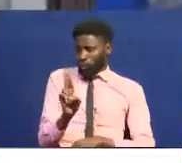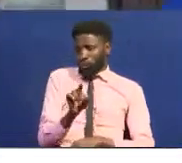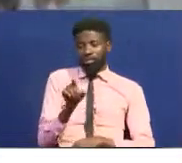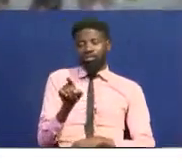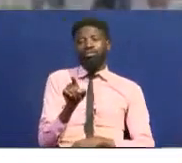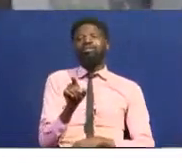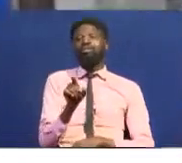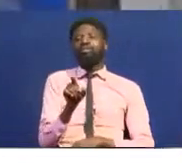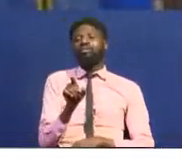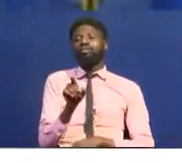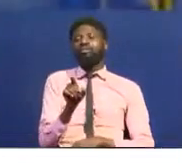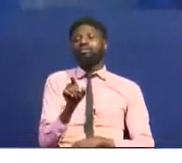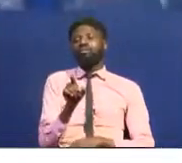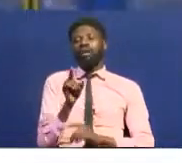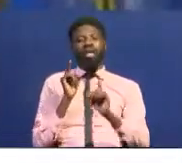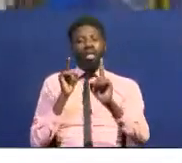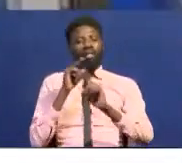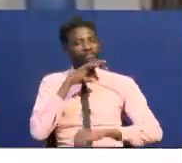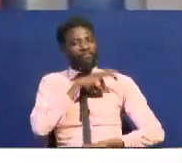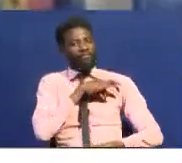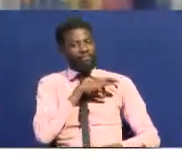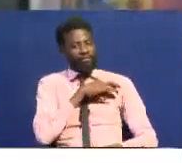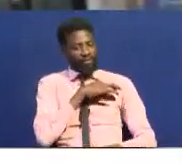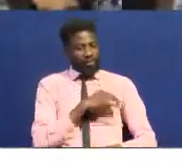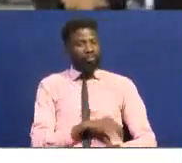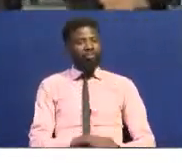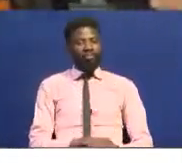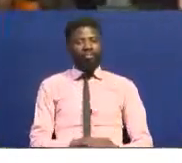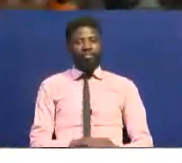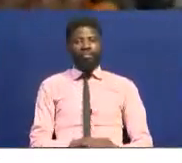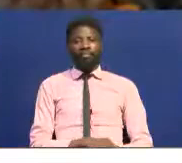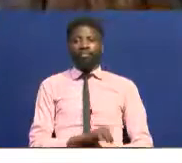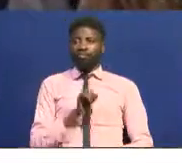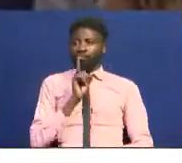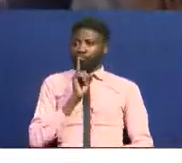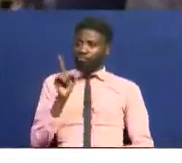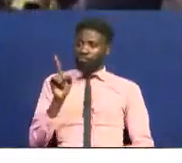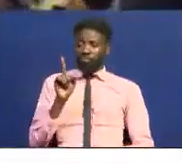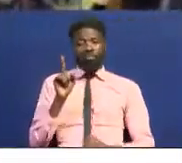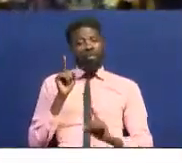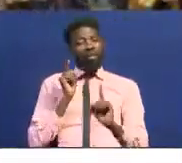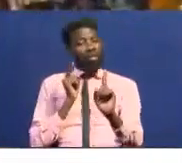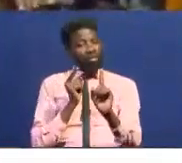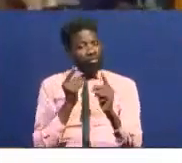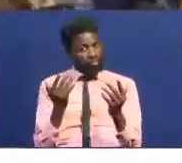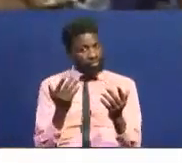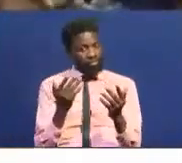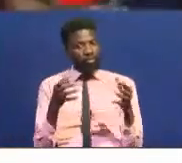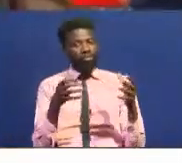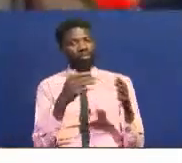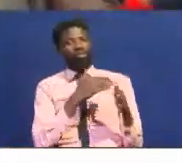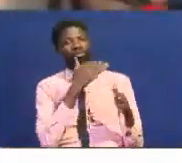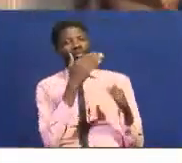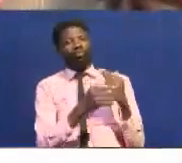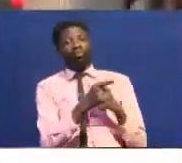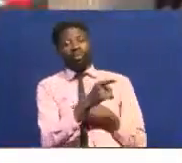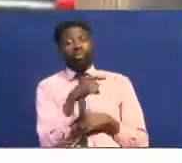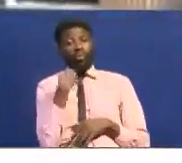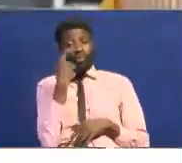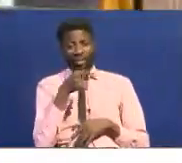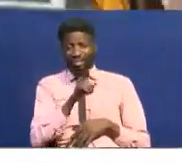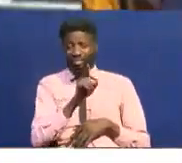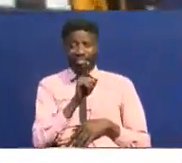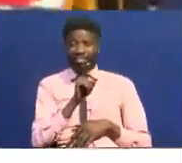particular focus on unscrupulous property investment schemes. Also on top of its priority target list will be insurers acting in bad faith